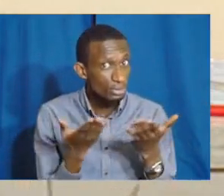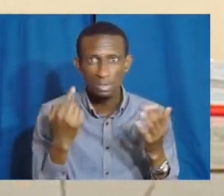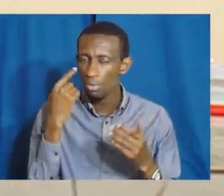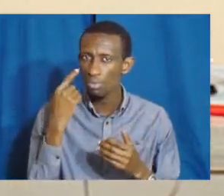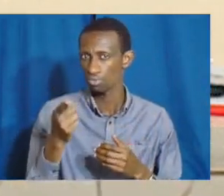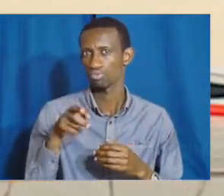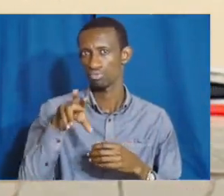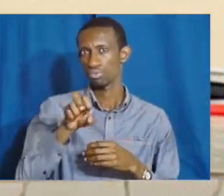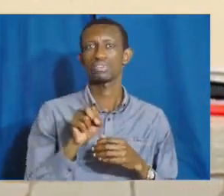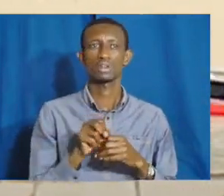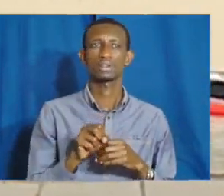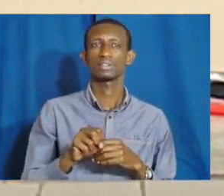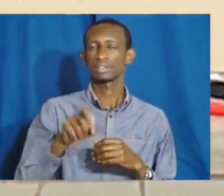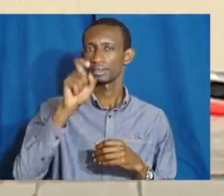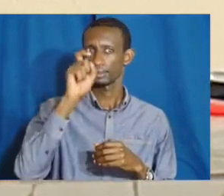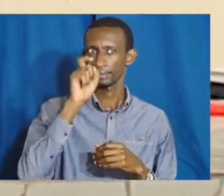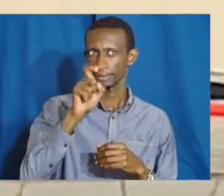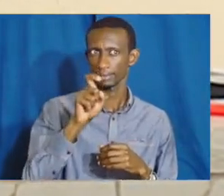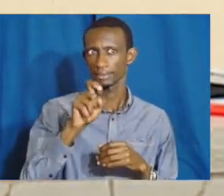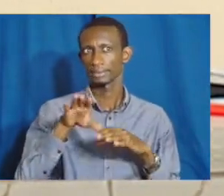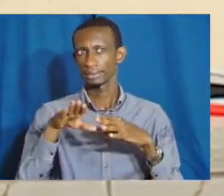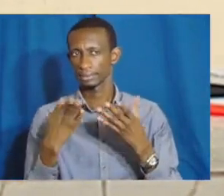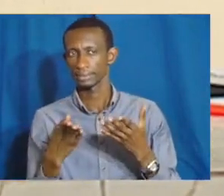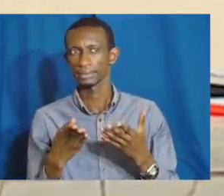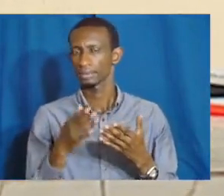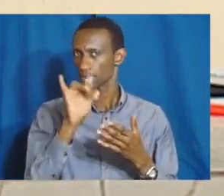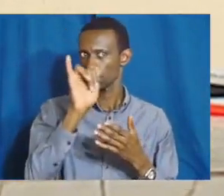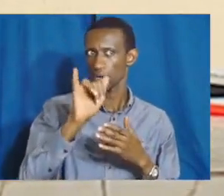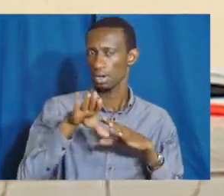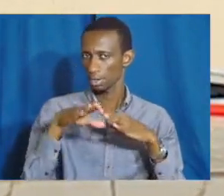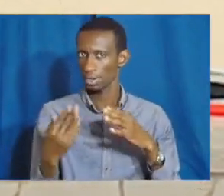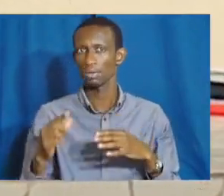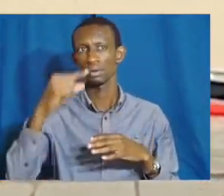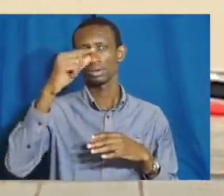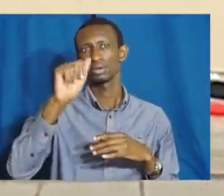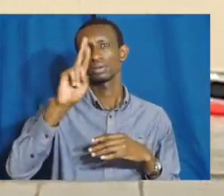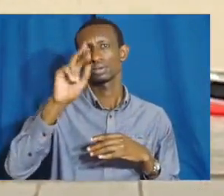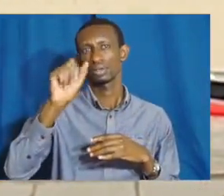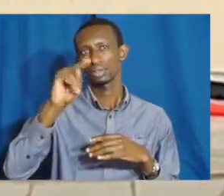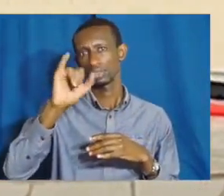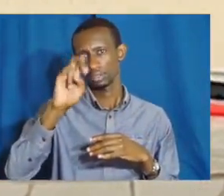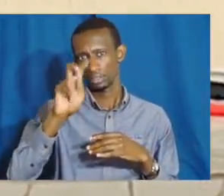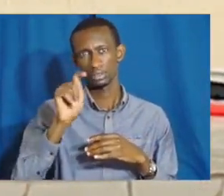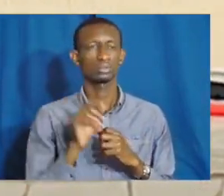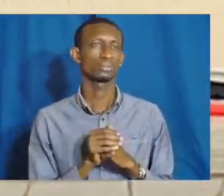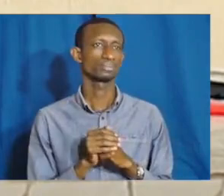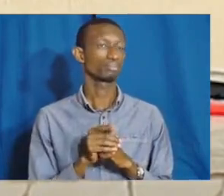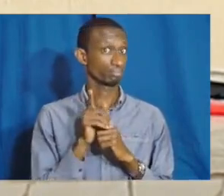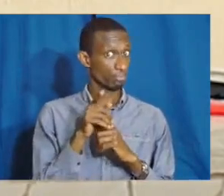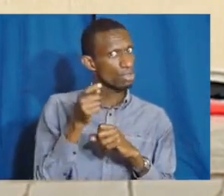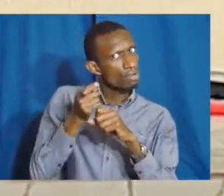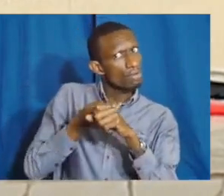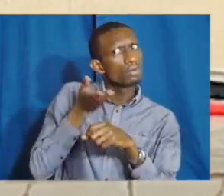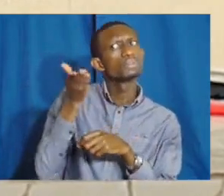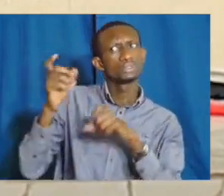find x-intercept, and of course, how to find gradient. From this equation, as you